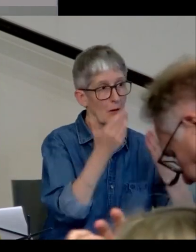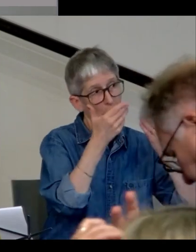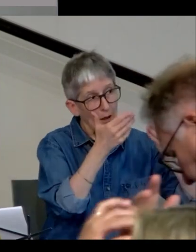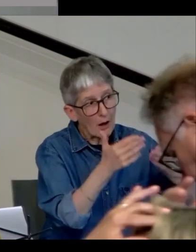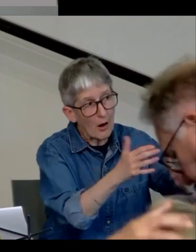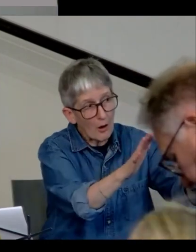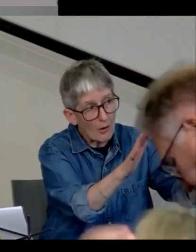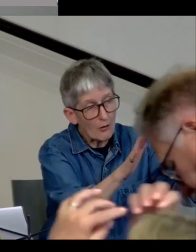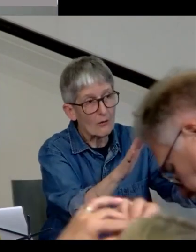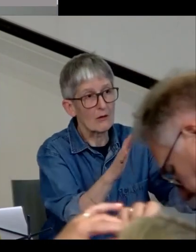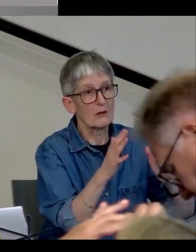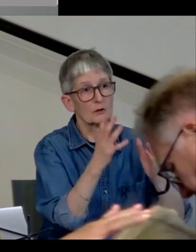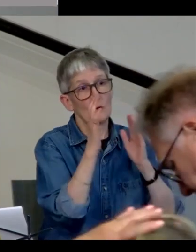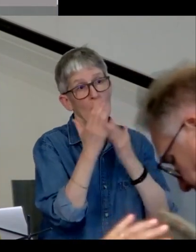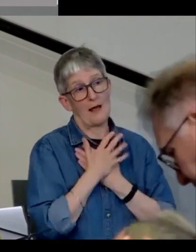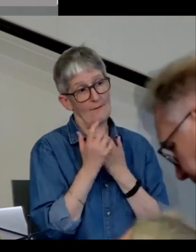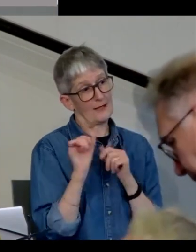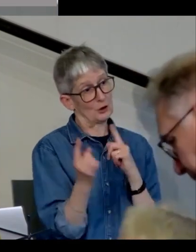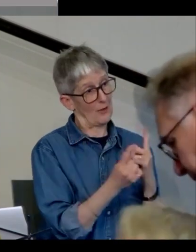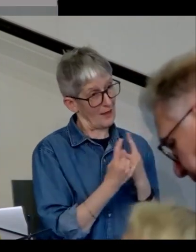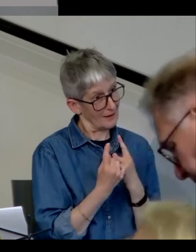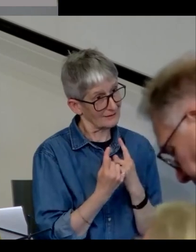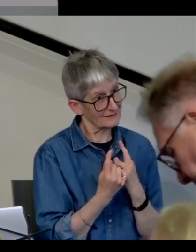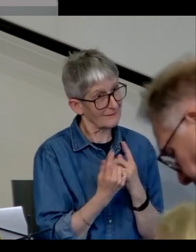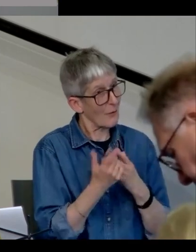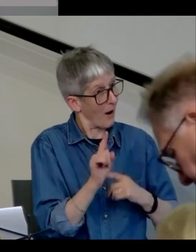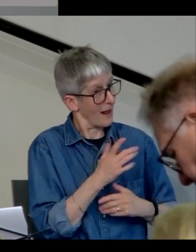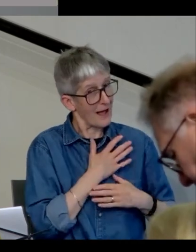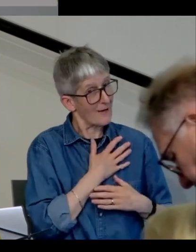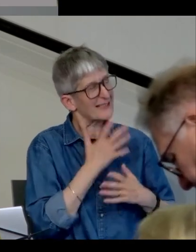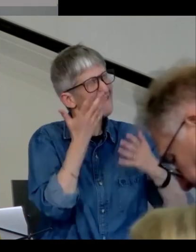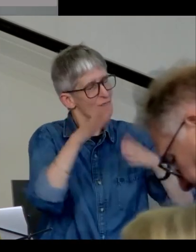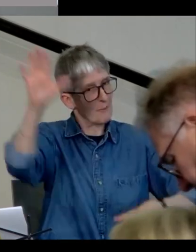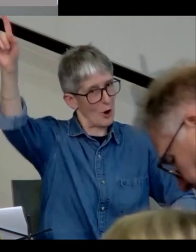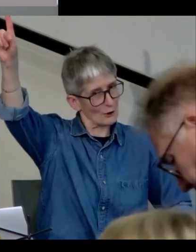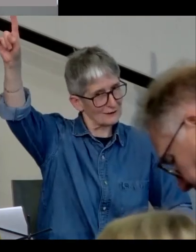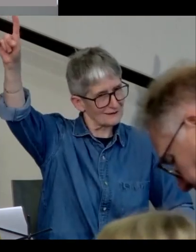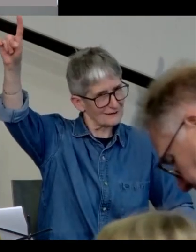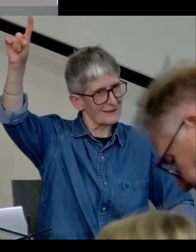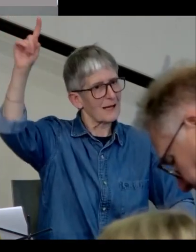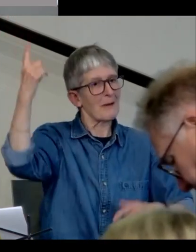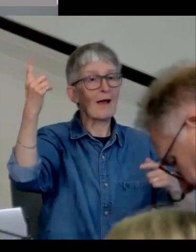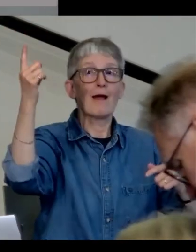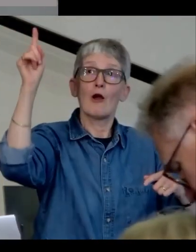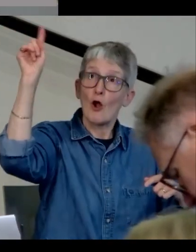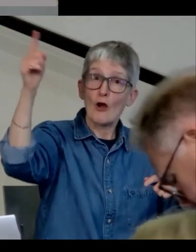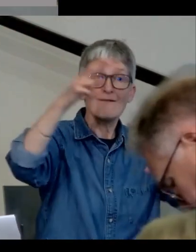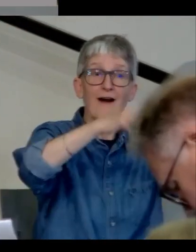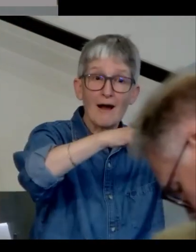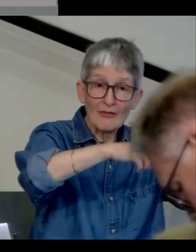now, and let's go to love one another, because love is from God. And may God the Father,